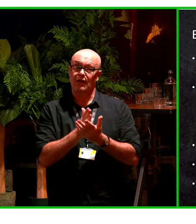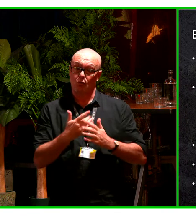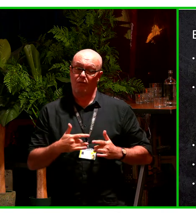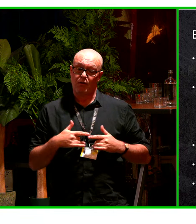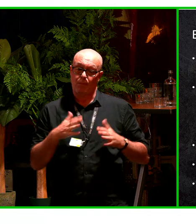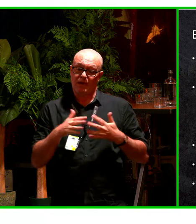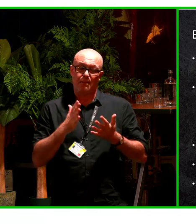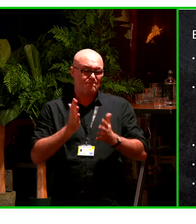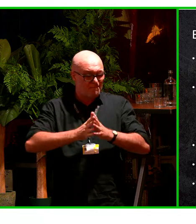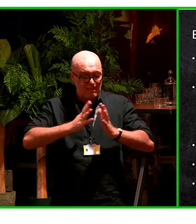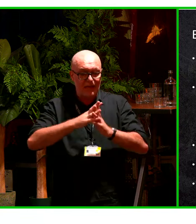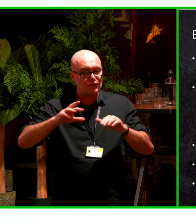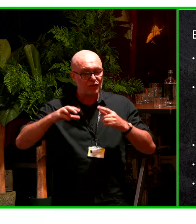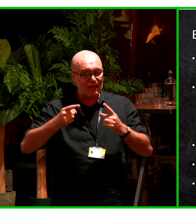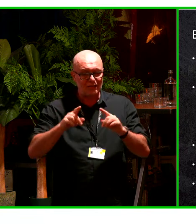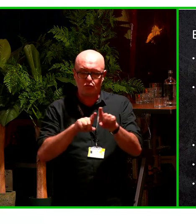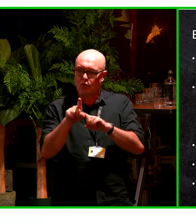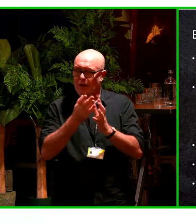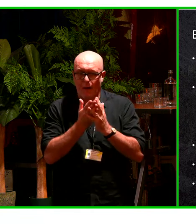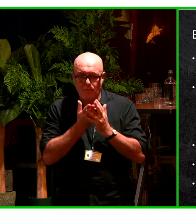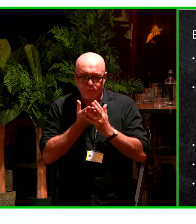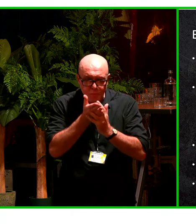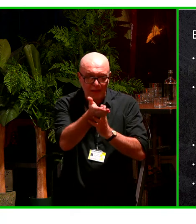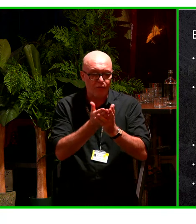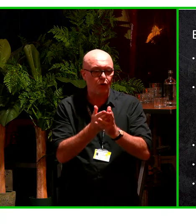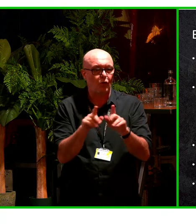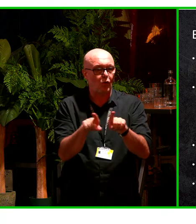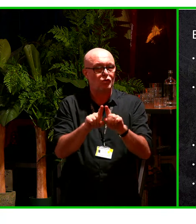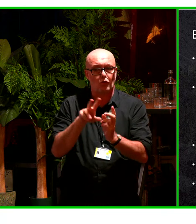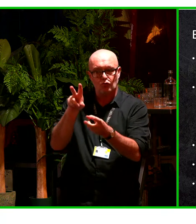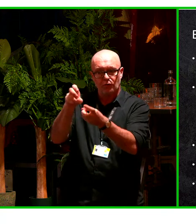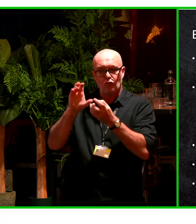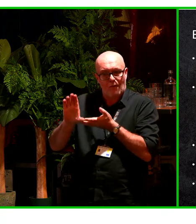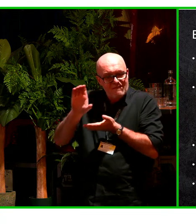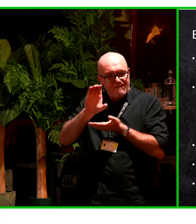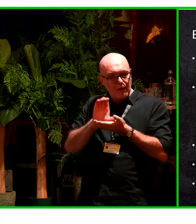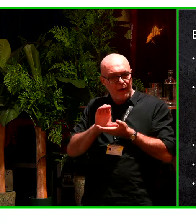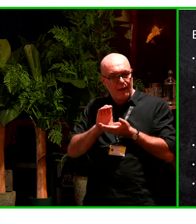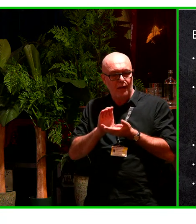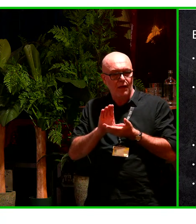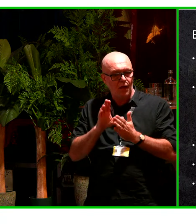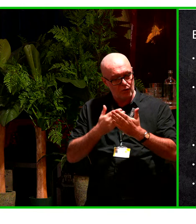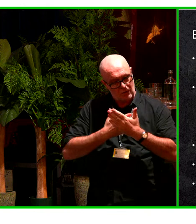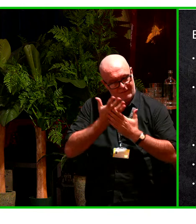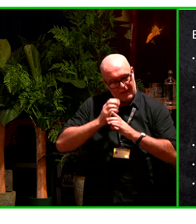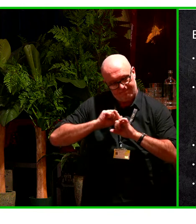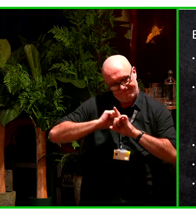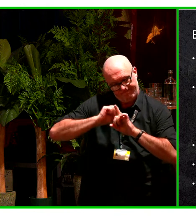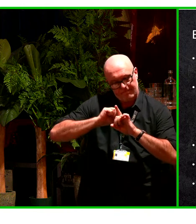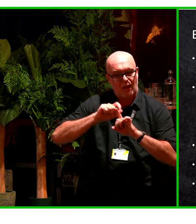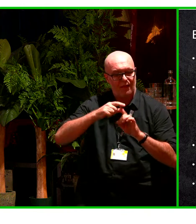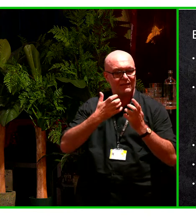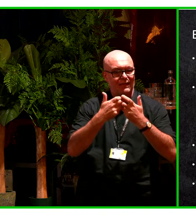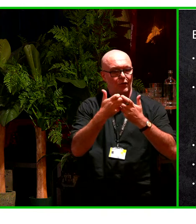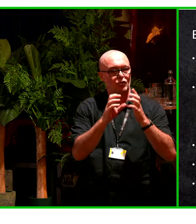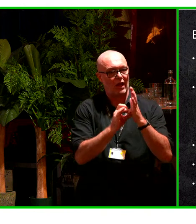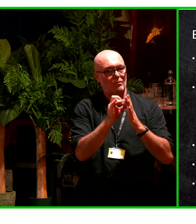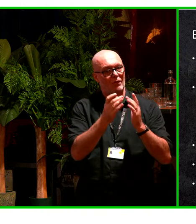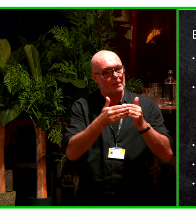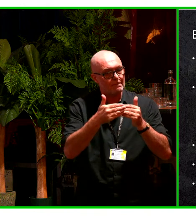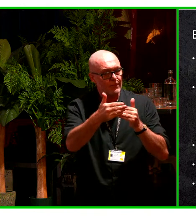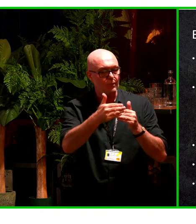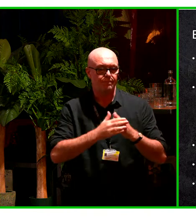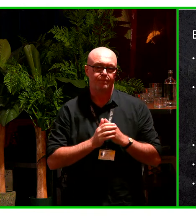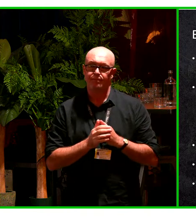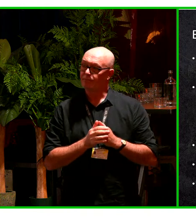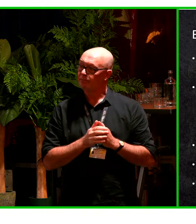break through, get the funding, which is near on impossible, and really work through to get these new technologies into industry. but